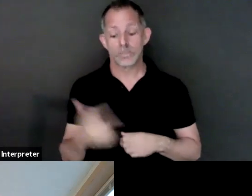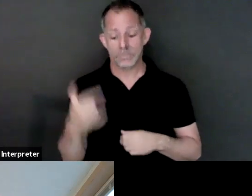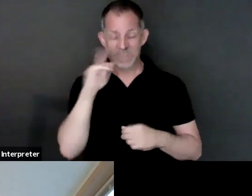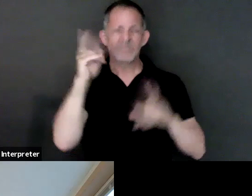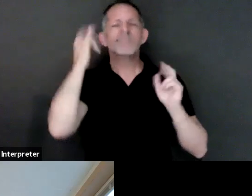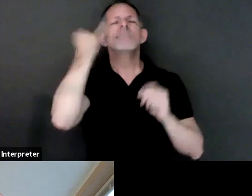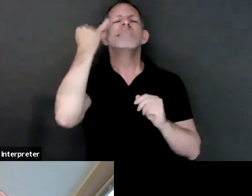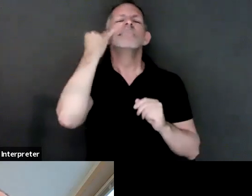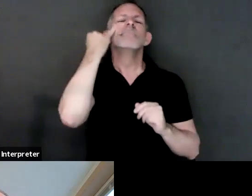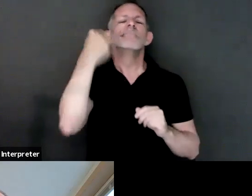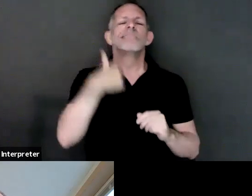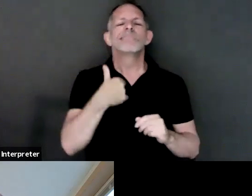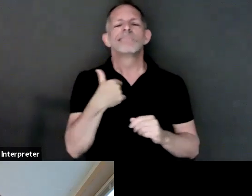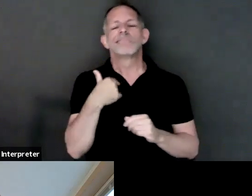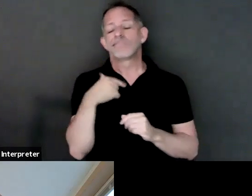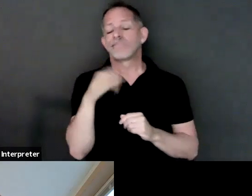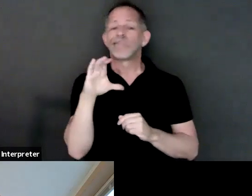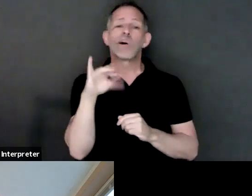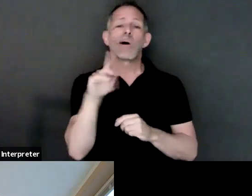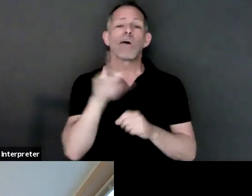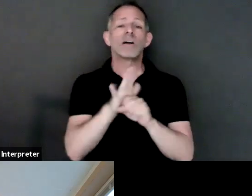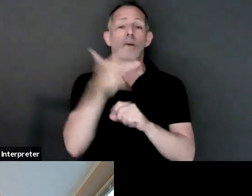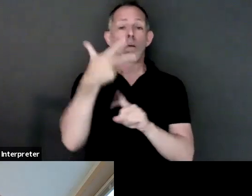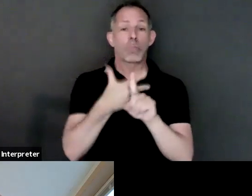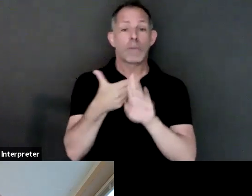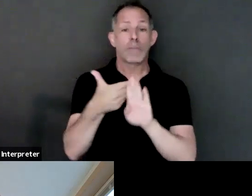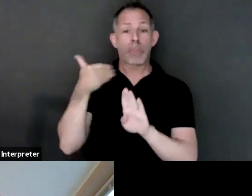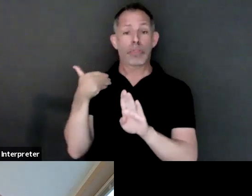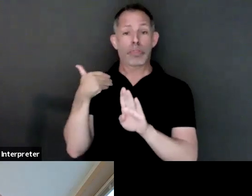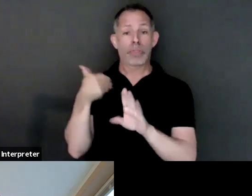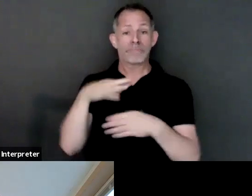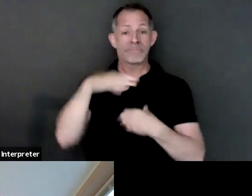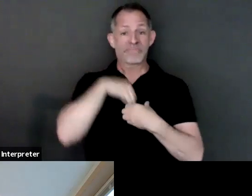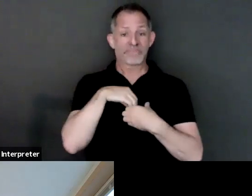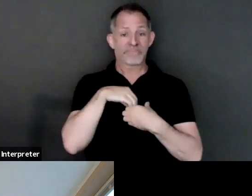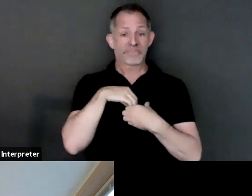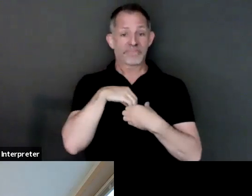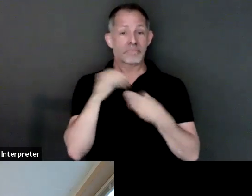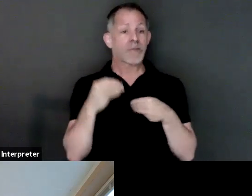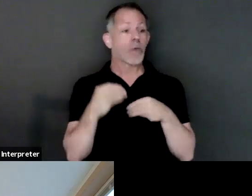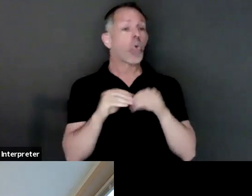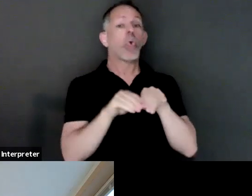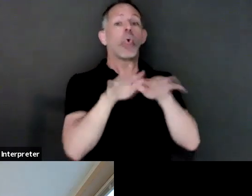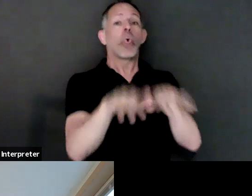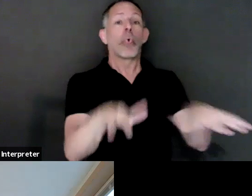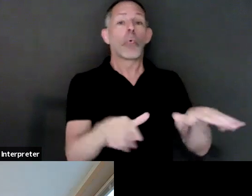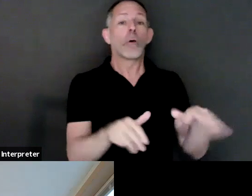to 3 people if no measures were taken by myself or other people to protect against that.